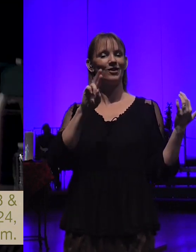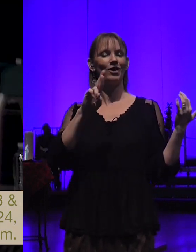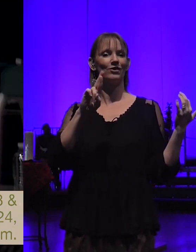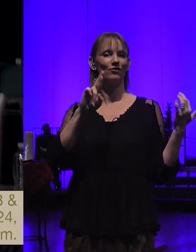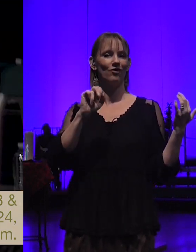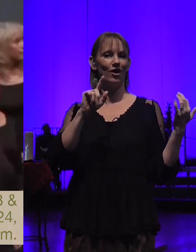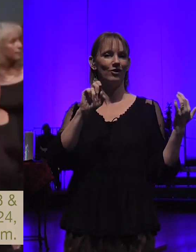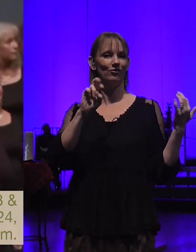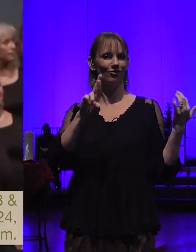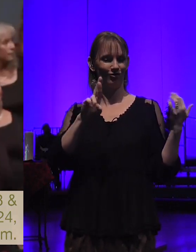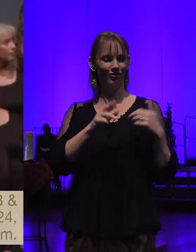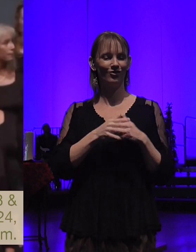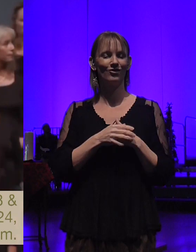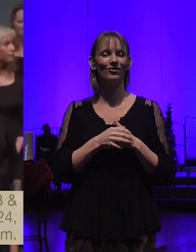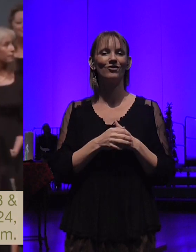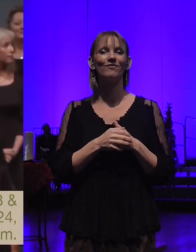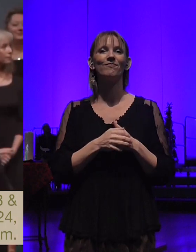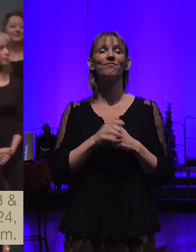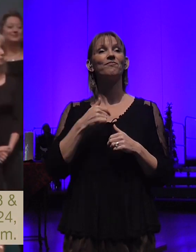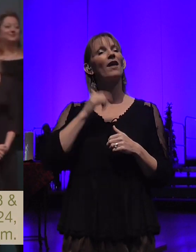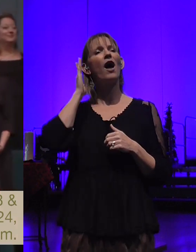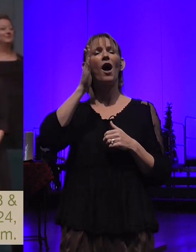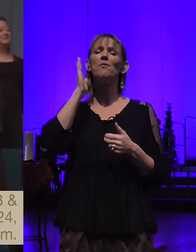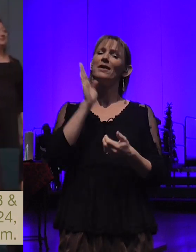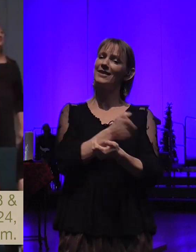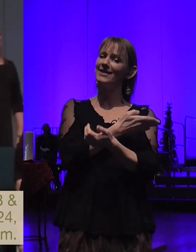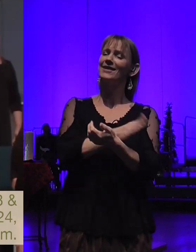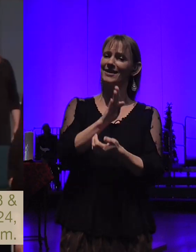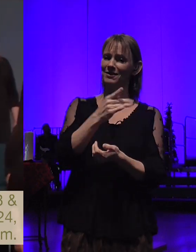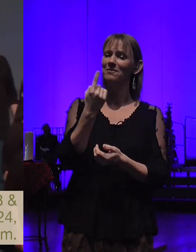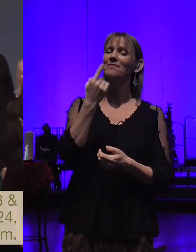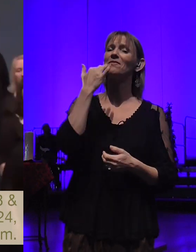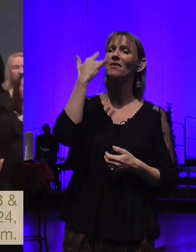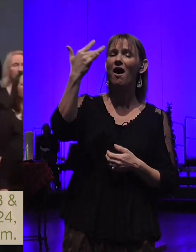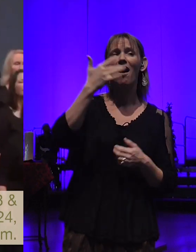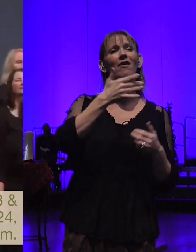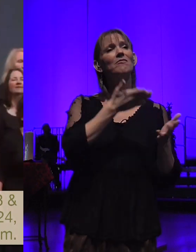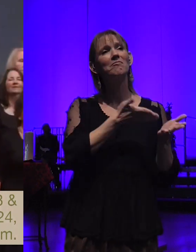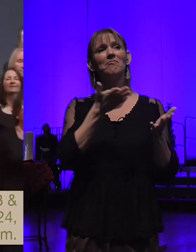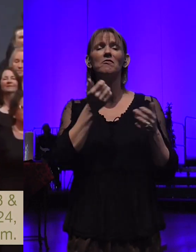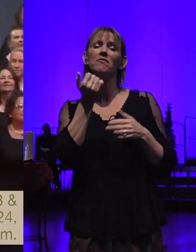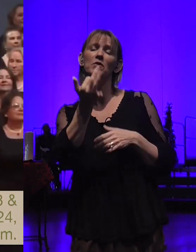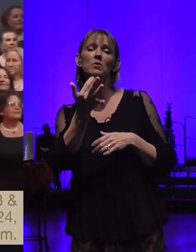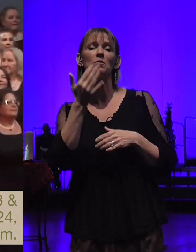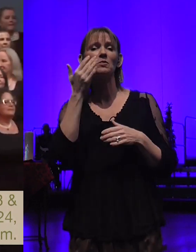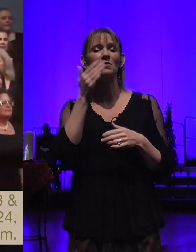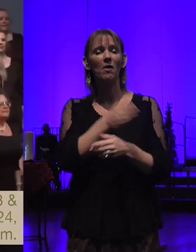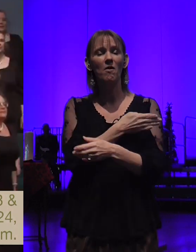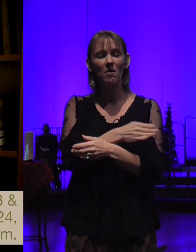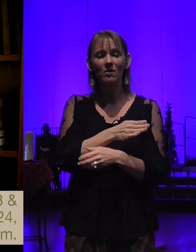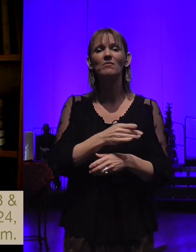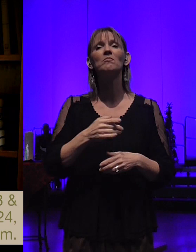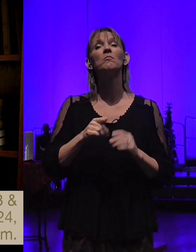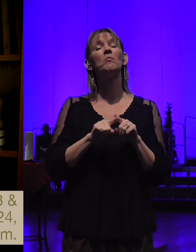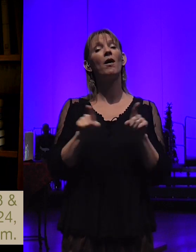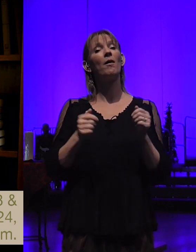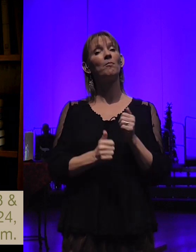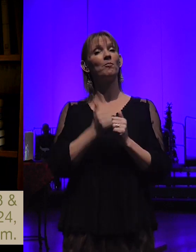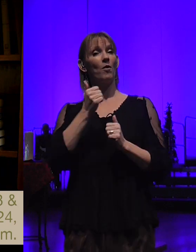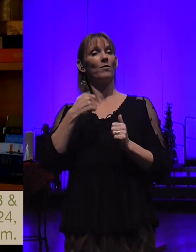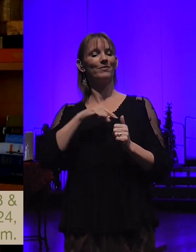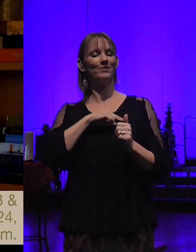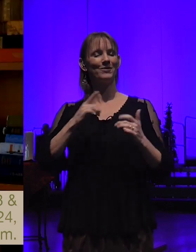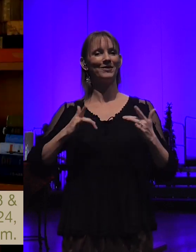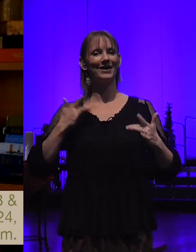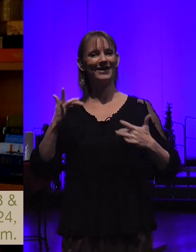Roger. I will sing a song here or there, but mostly we are